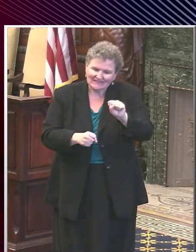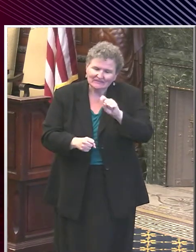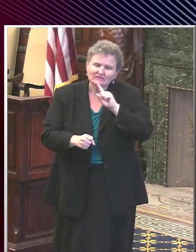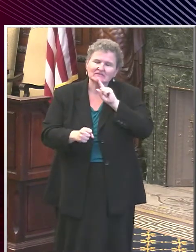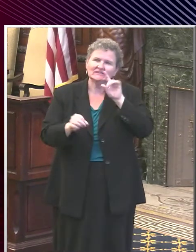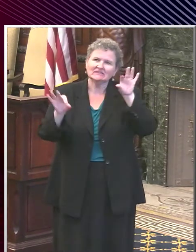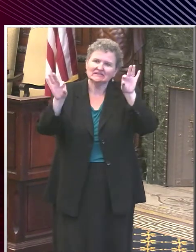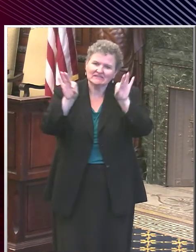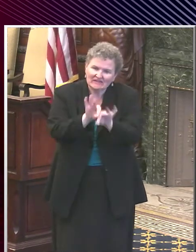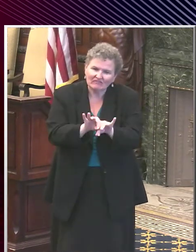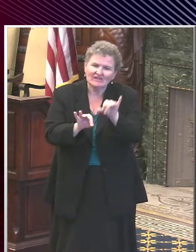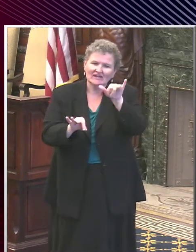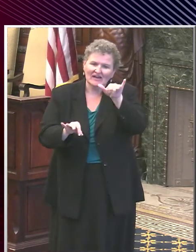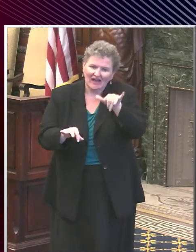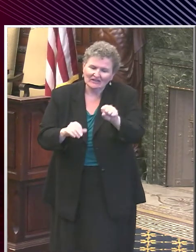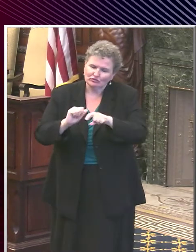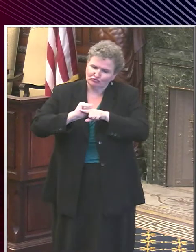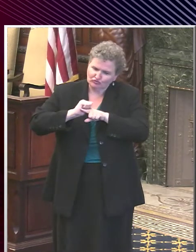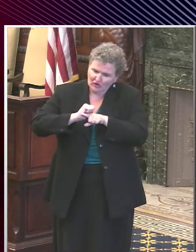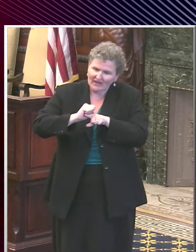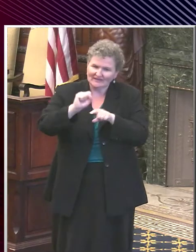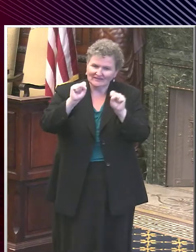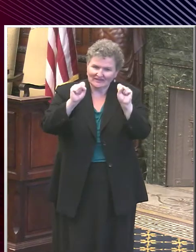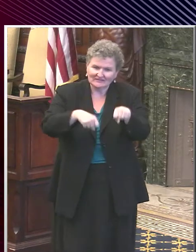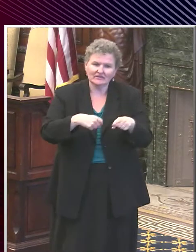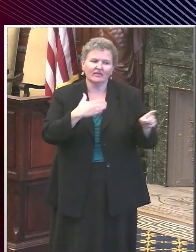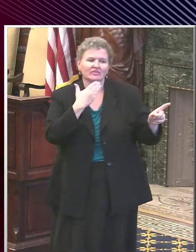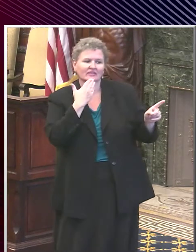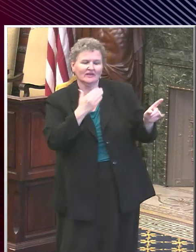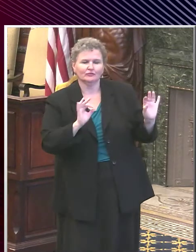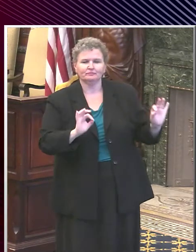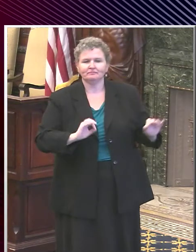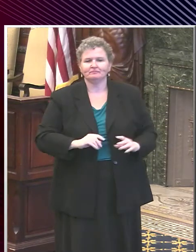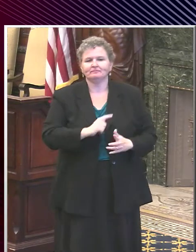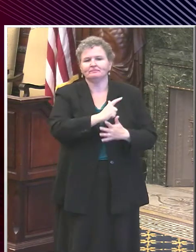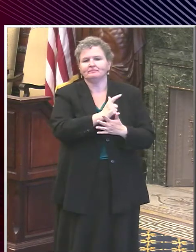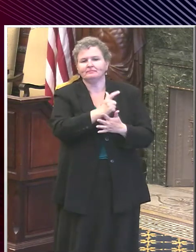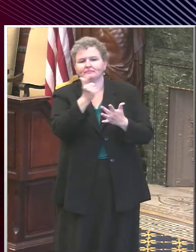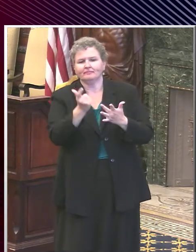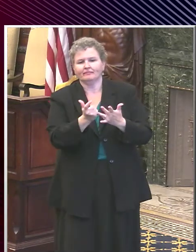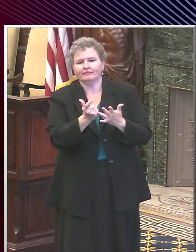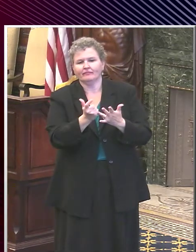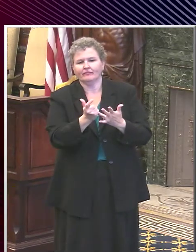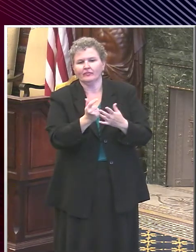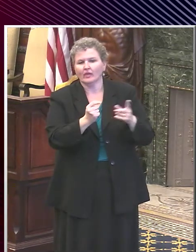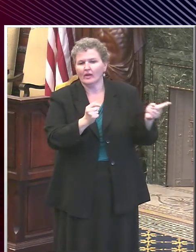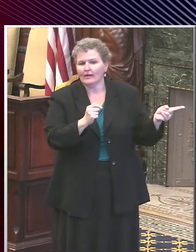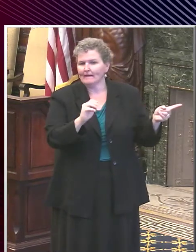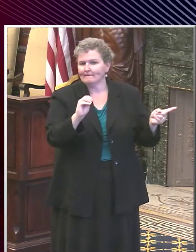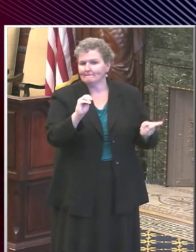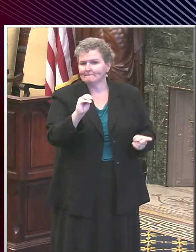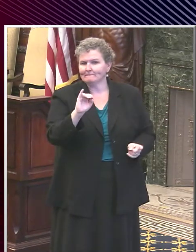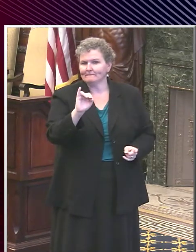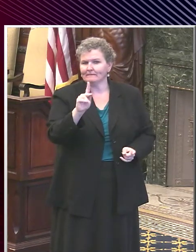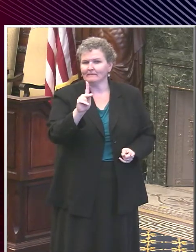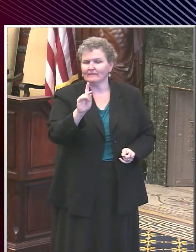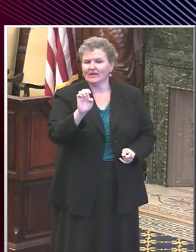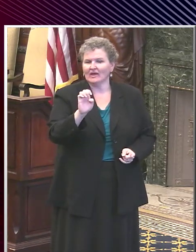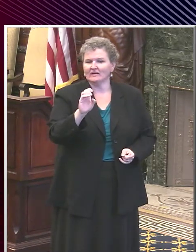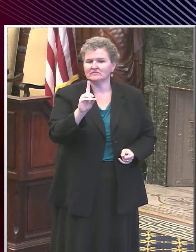they operate. Thank you. That's it for me. Thank you, Tanya. Let's go now to Mike Donofrio of the Tribune.